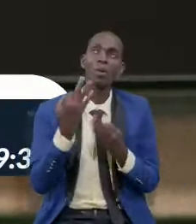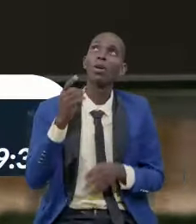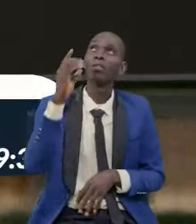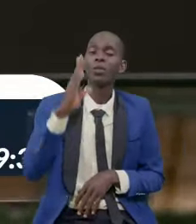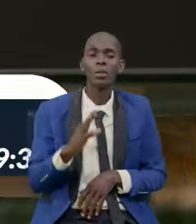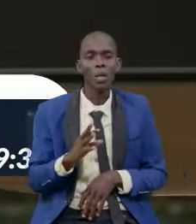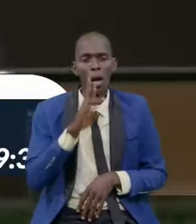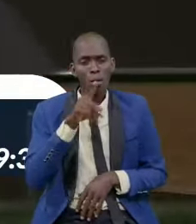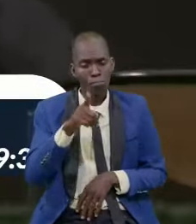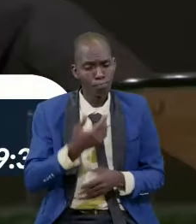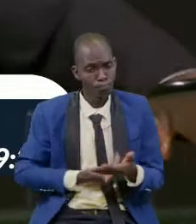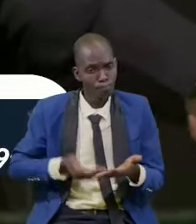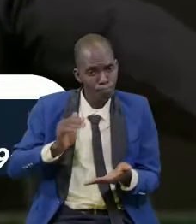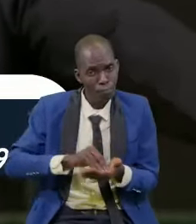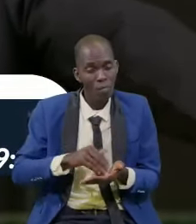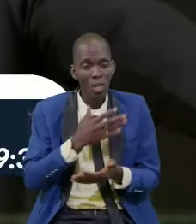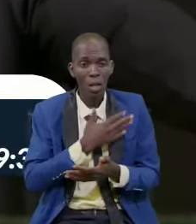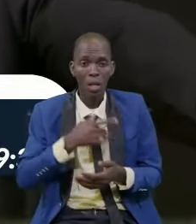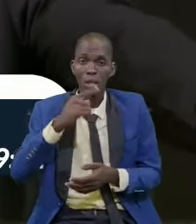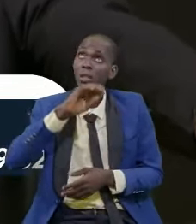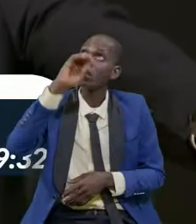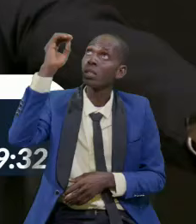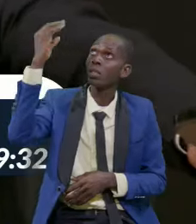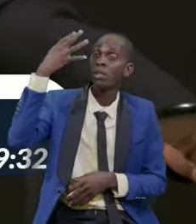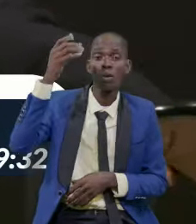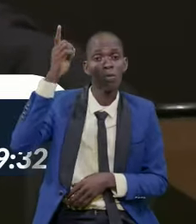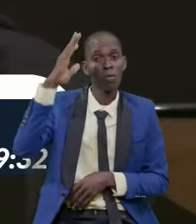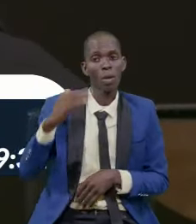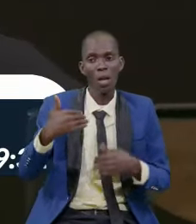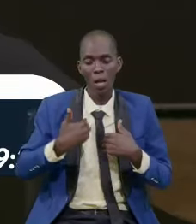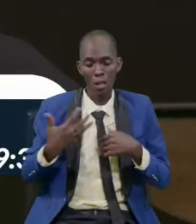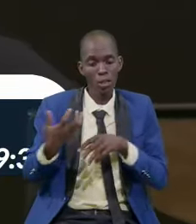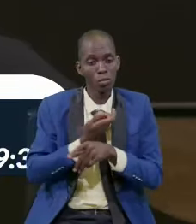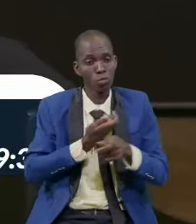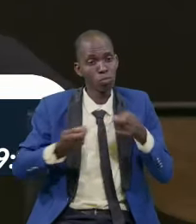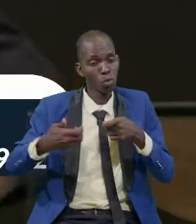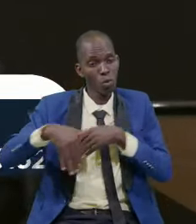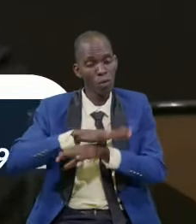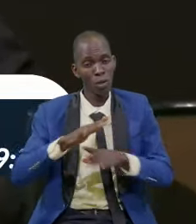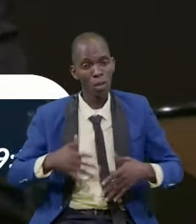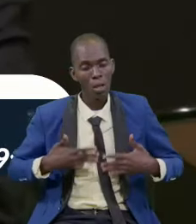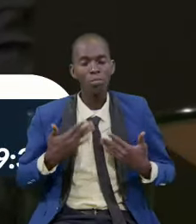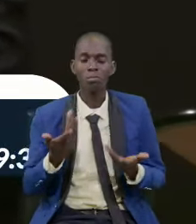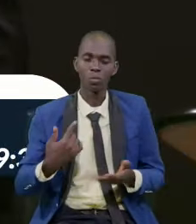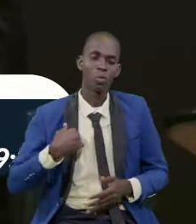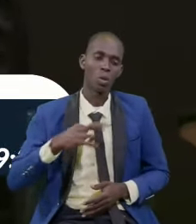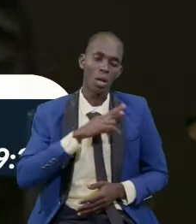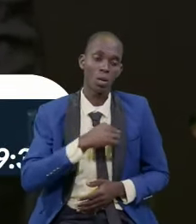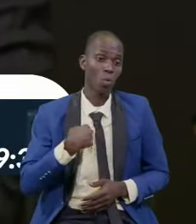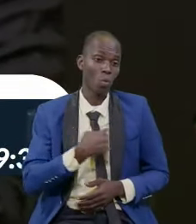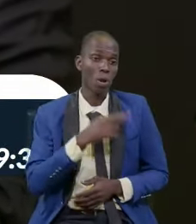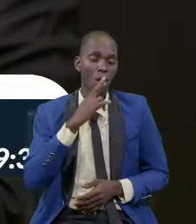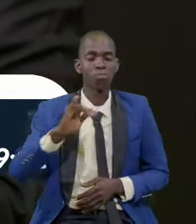born again and the grace of God has taken effect in your life? My brethren, if you are